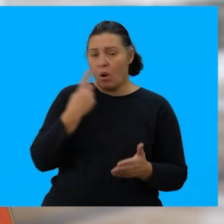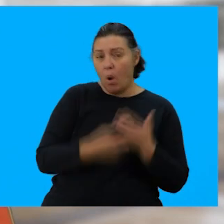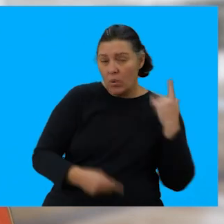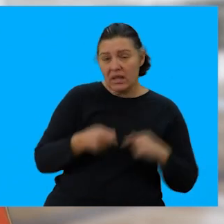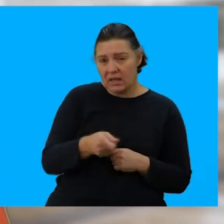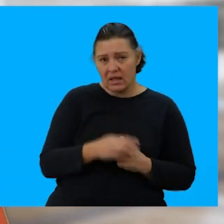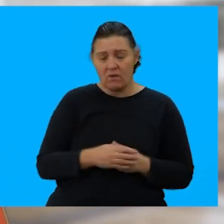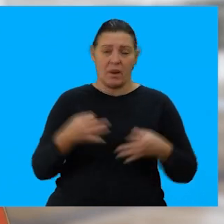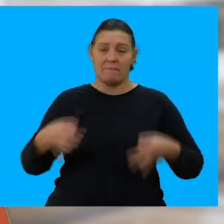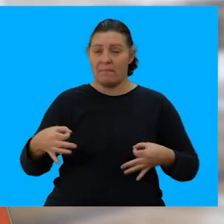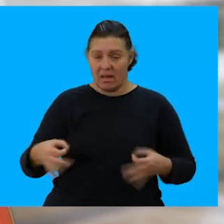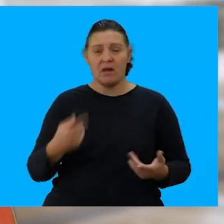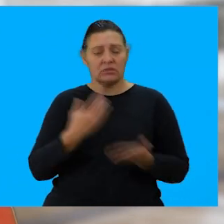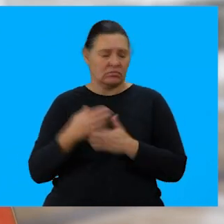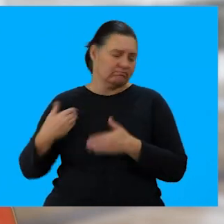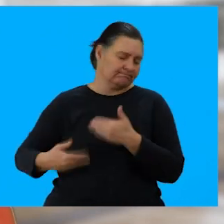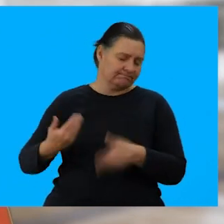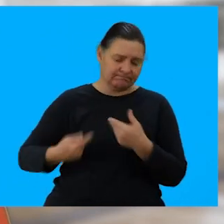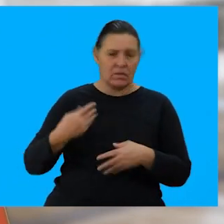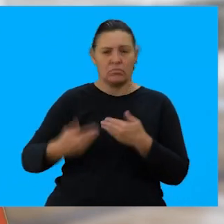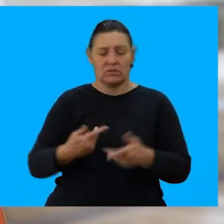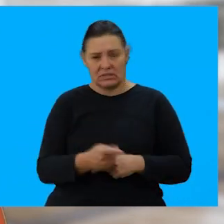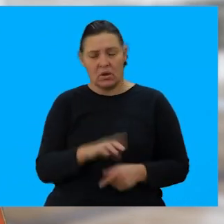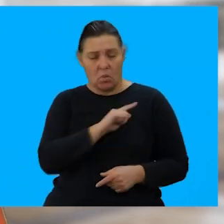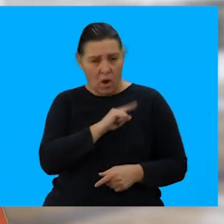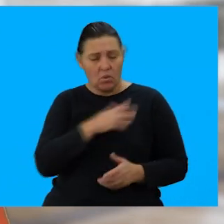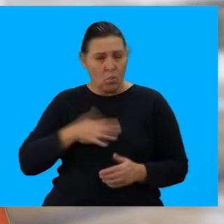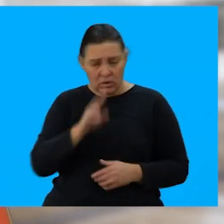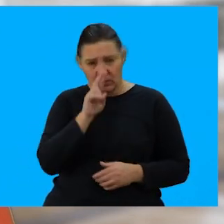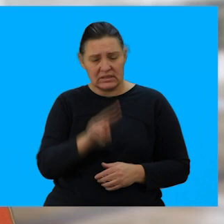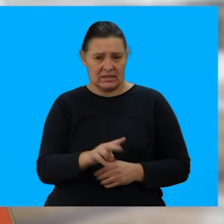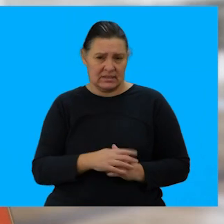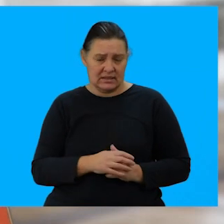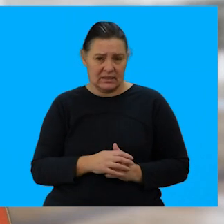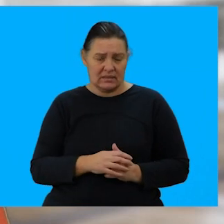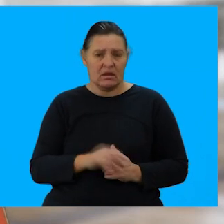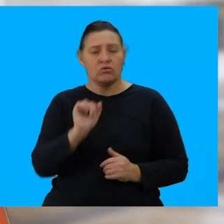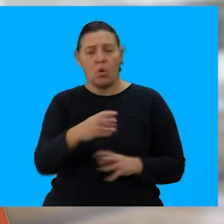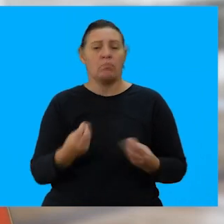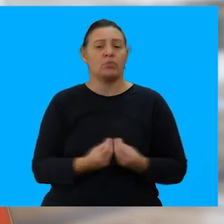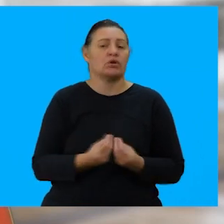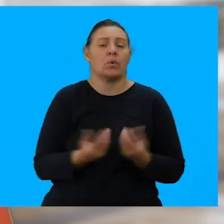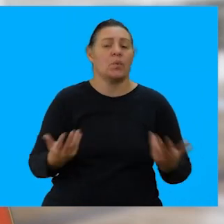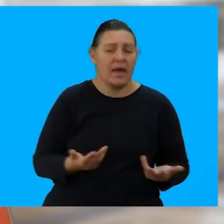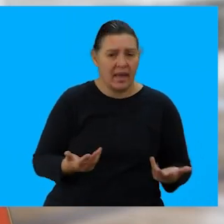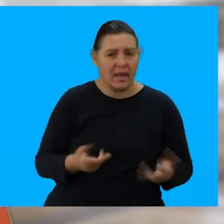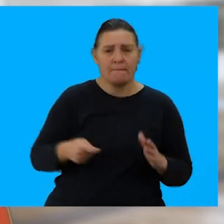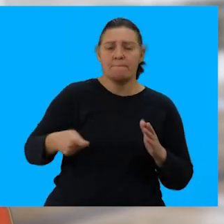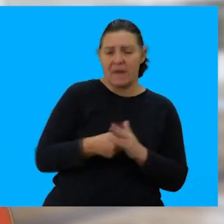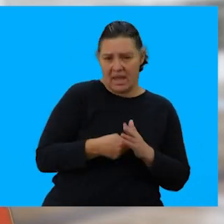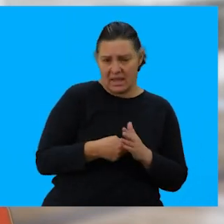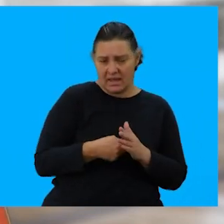not only a once-off thing, but it's an ongoing process, because you would want to see where is your product